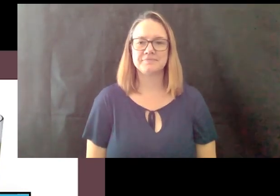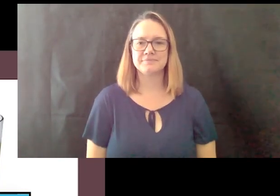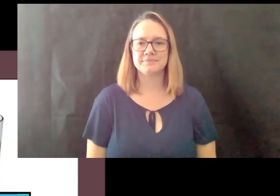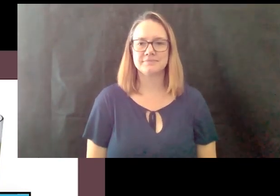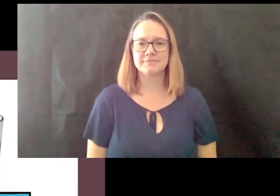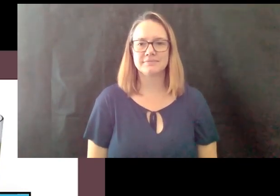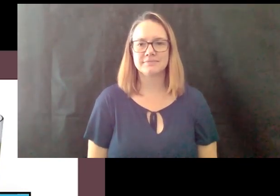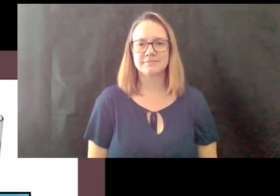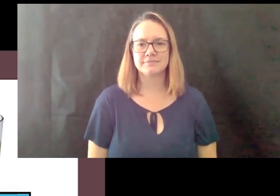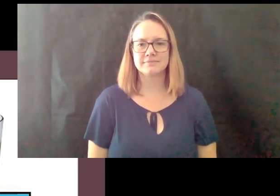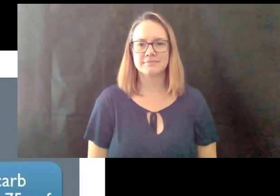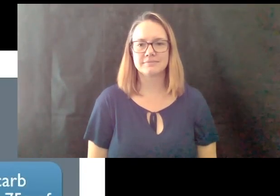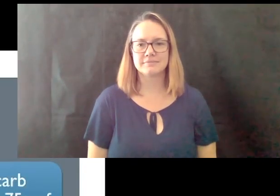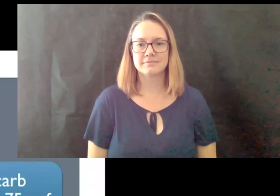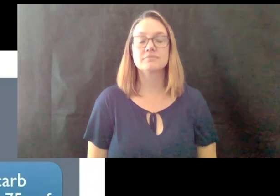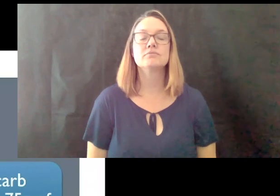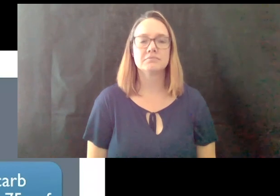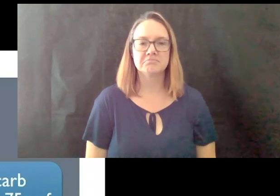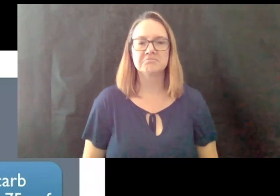here.